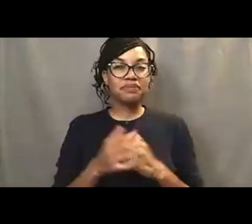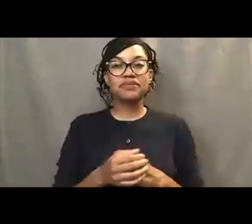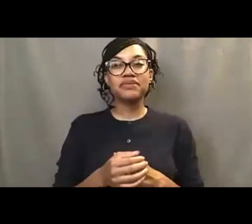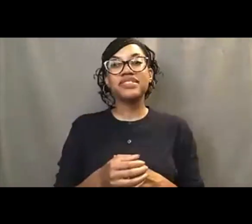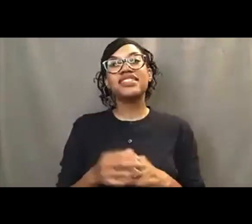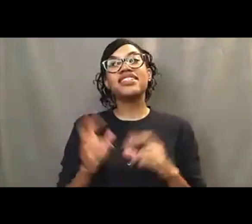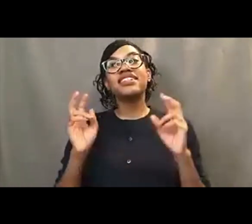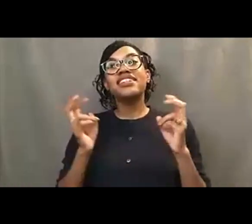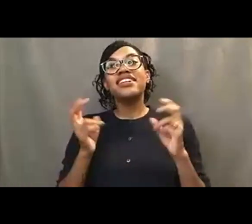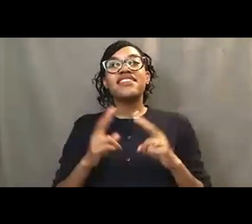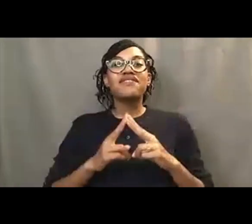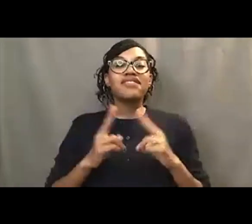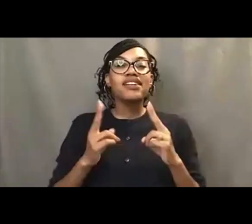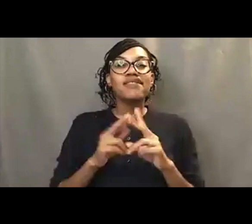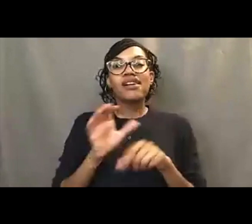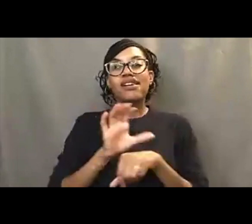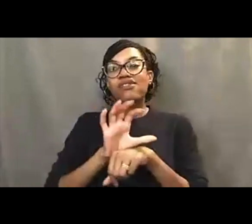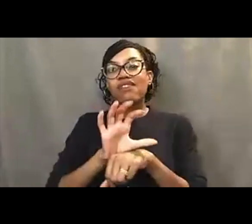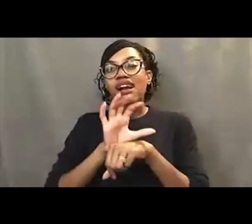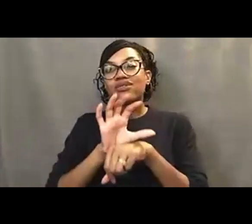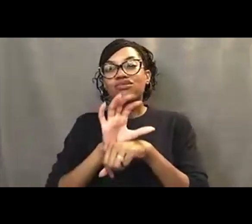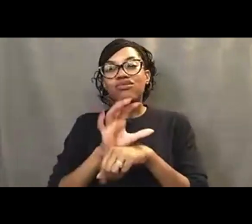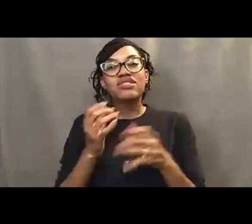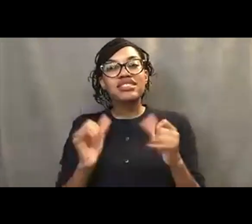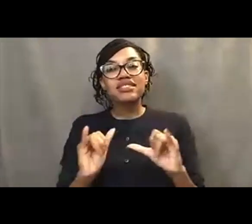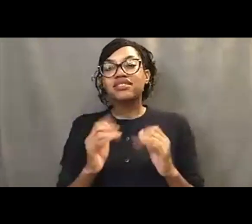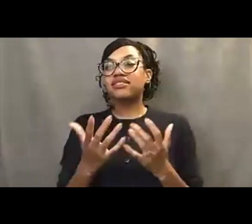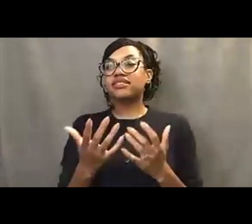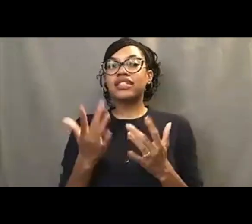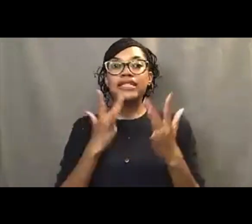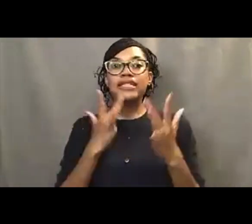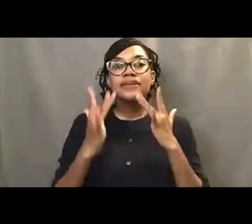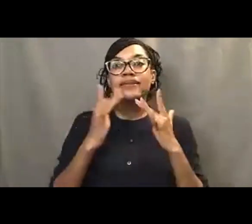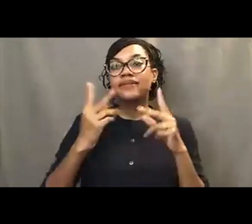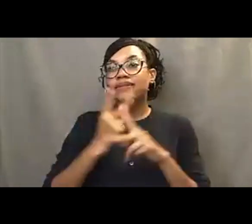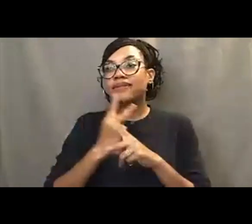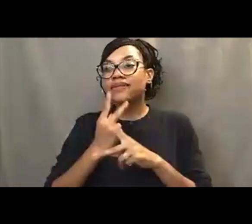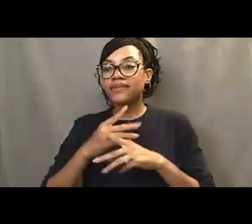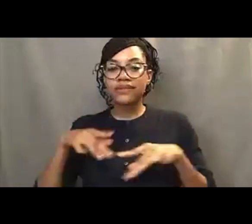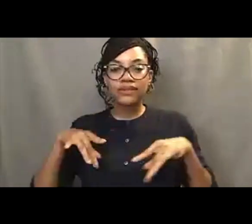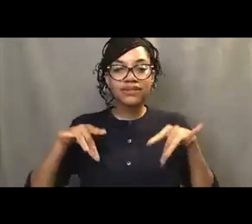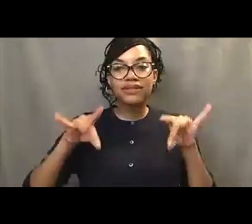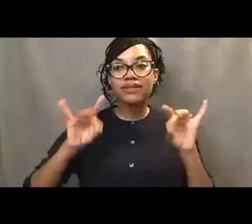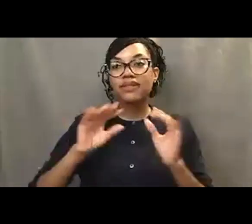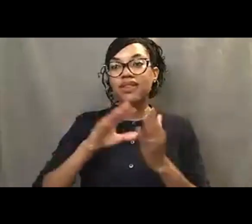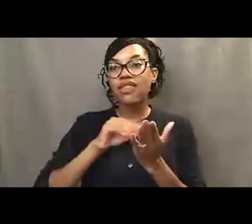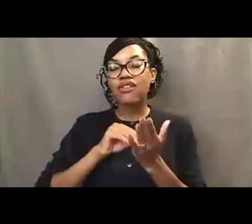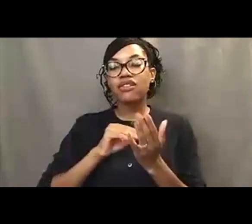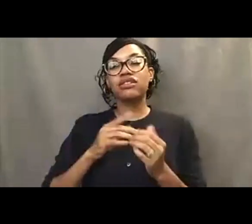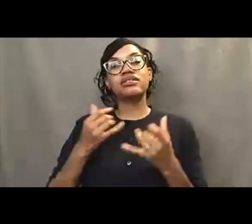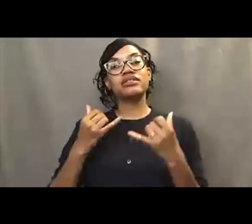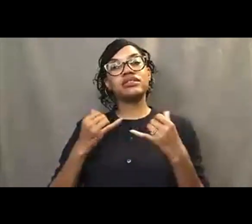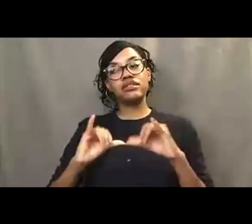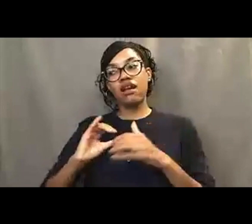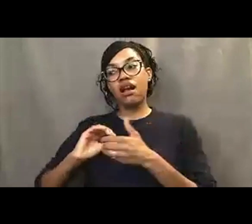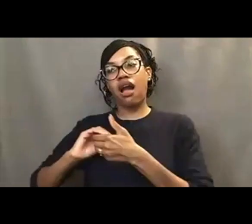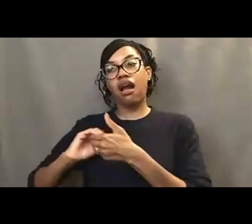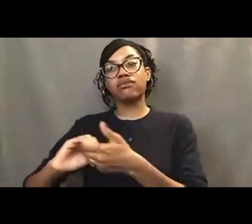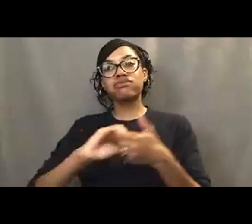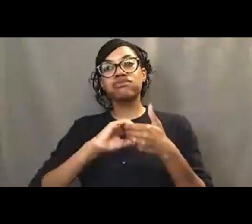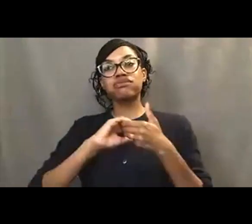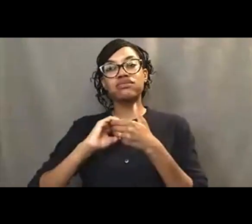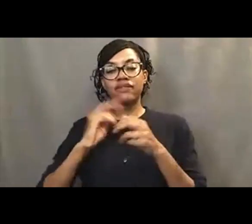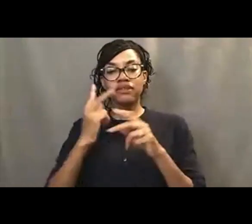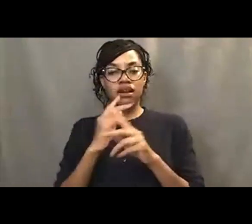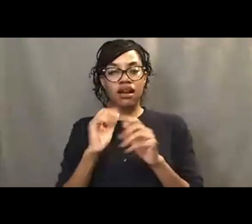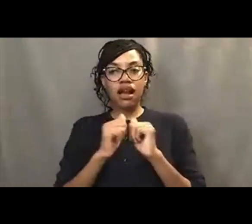in progress. We are still working together to put all of this together. One of the things that